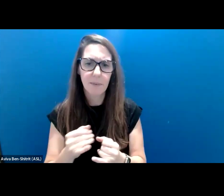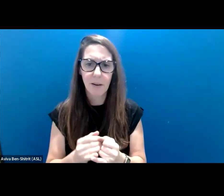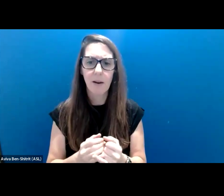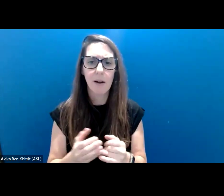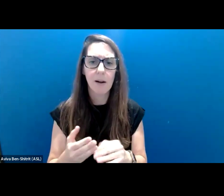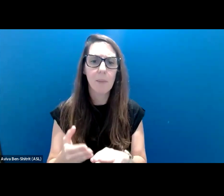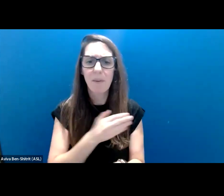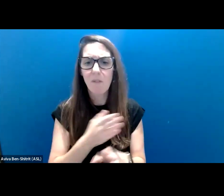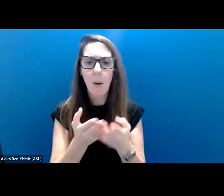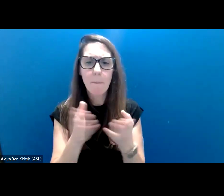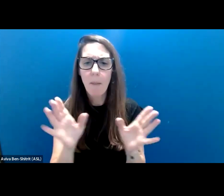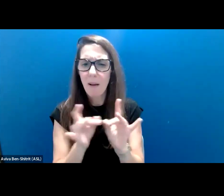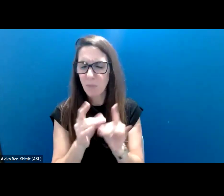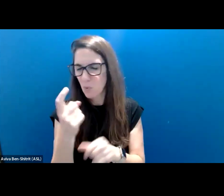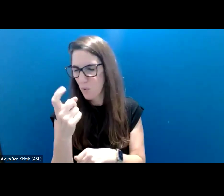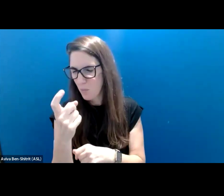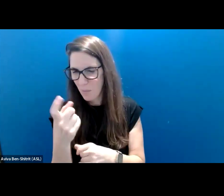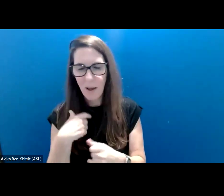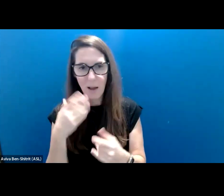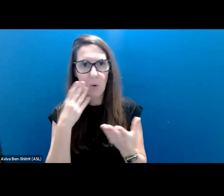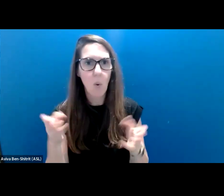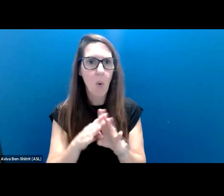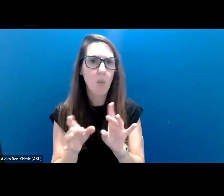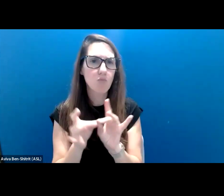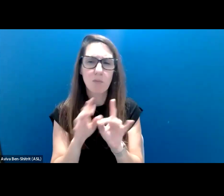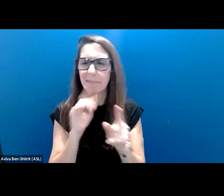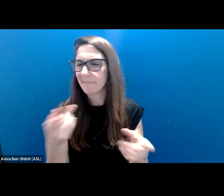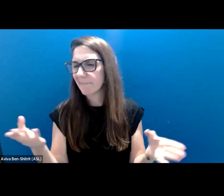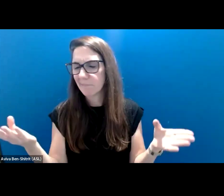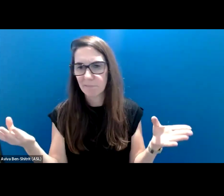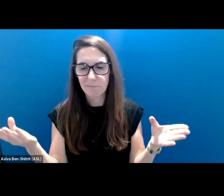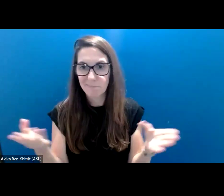public comments. And don't worry, my closing remarks will be just the words thank you.